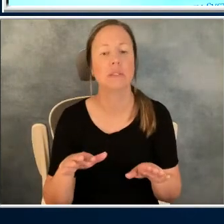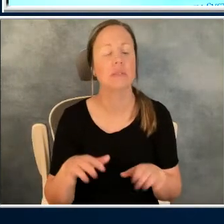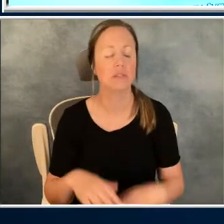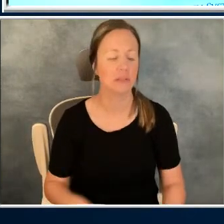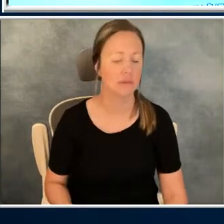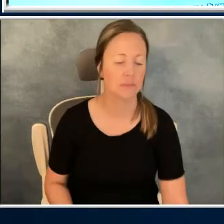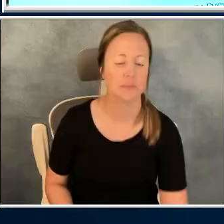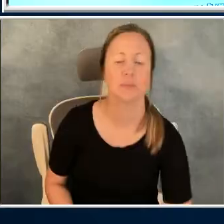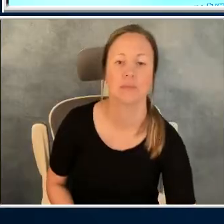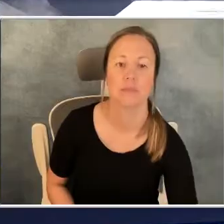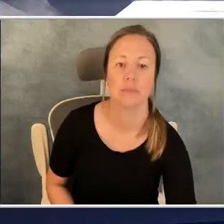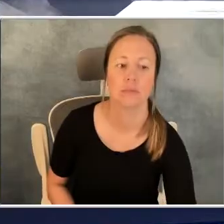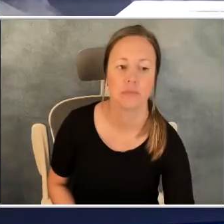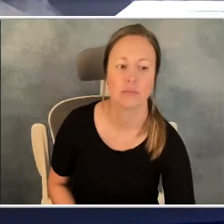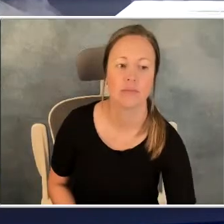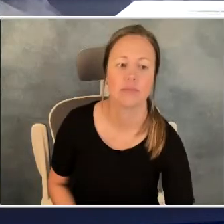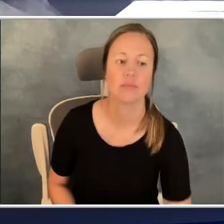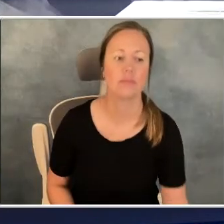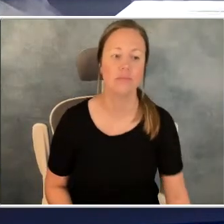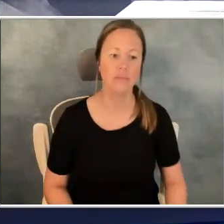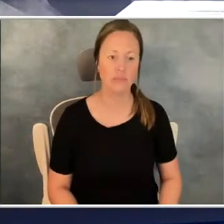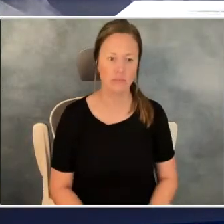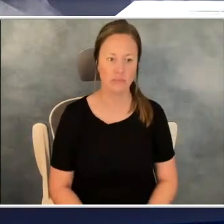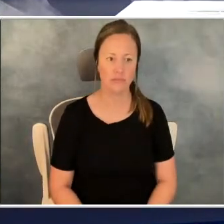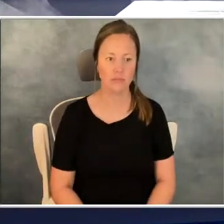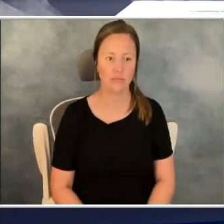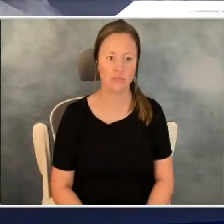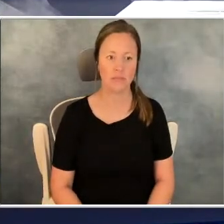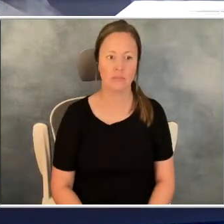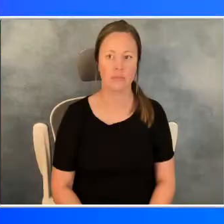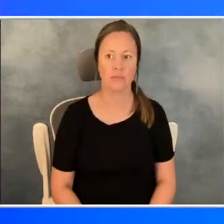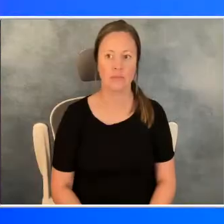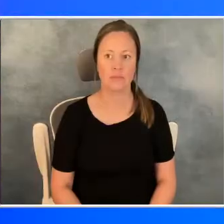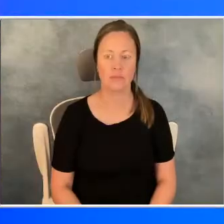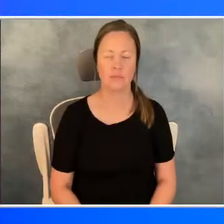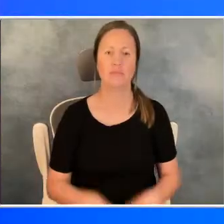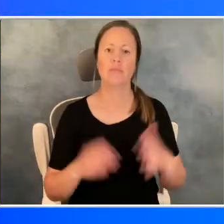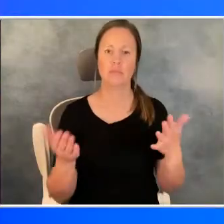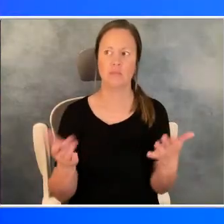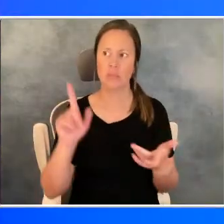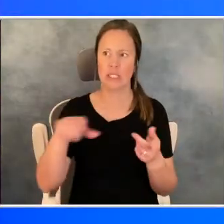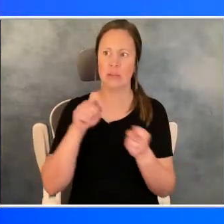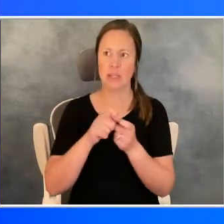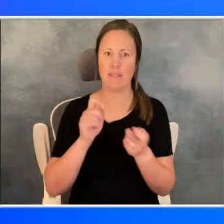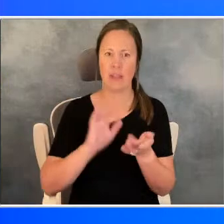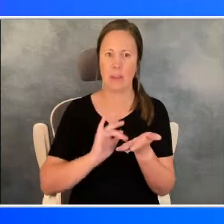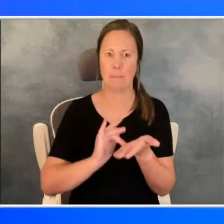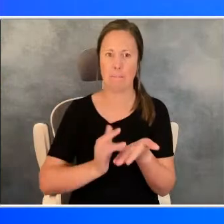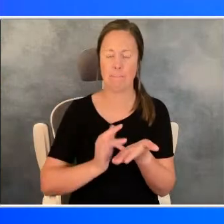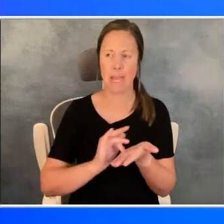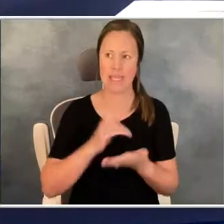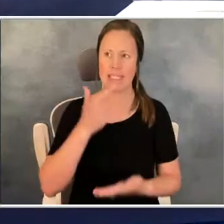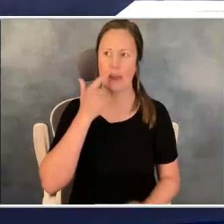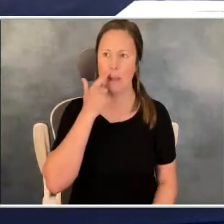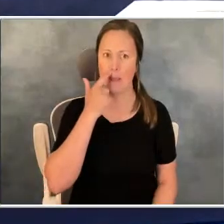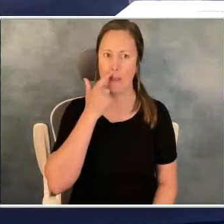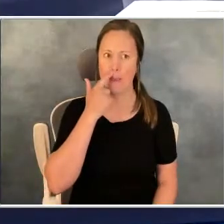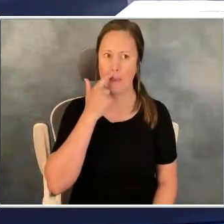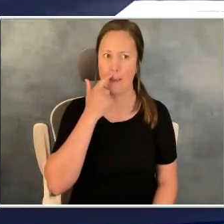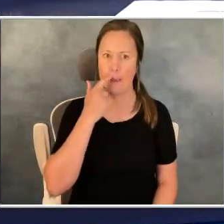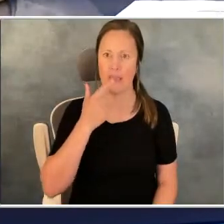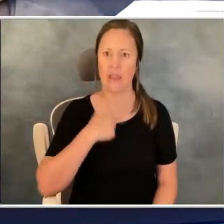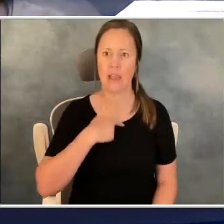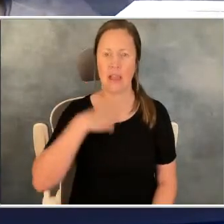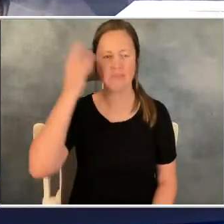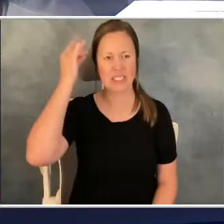can't say that I know of any medication off the top of my head, so I could be easily proven wrong. And the top of the head has no protection if you have no